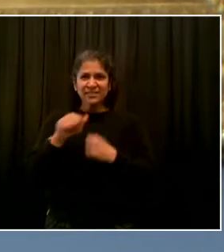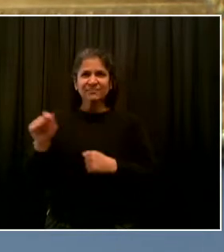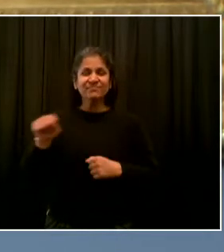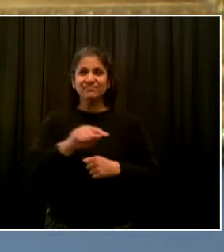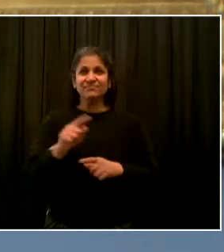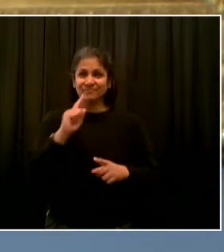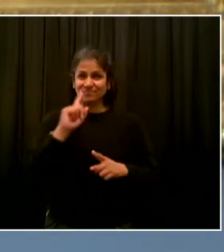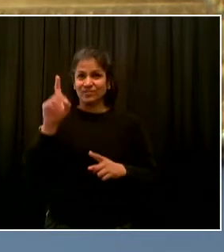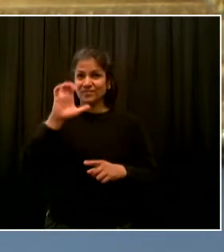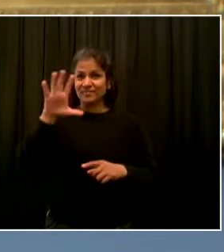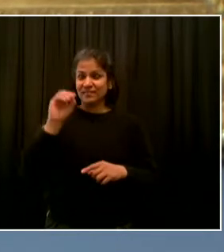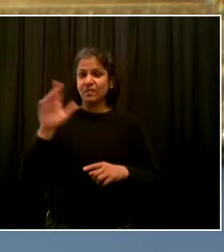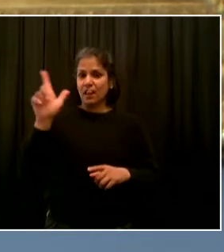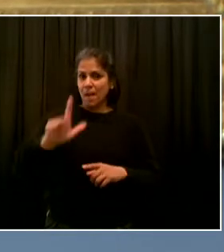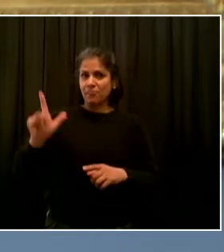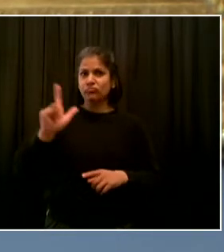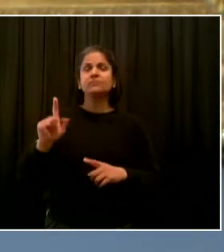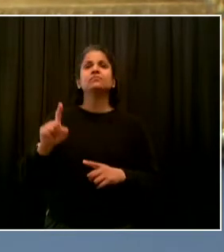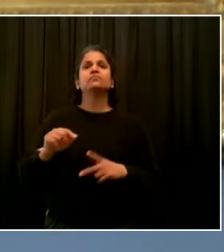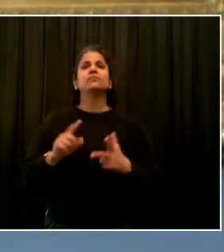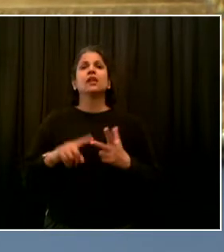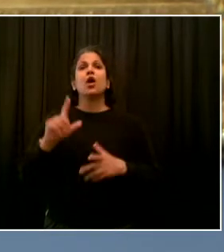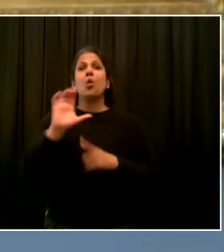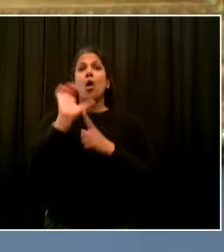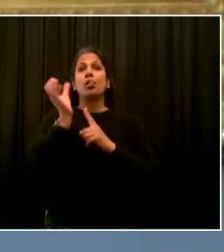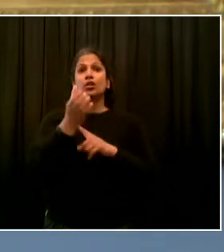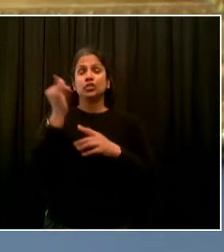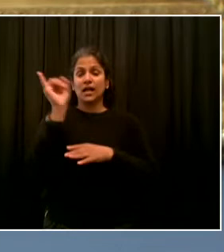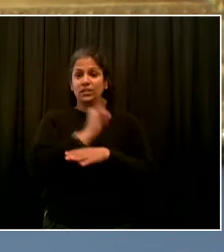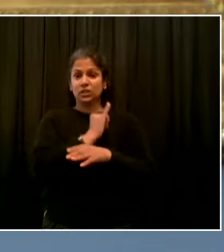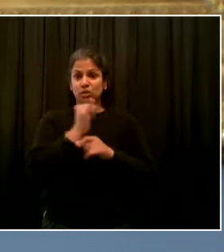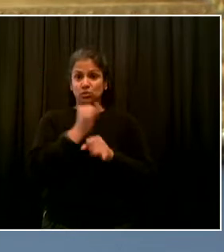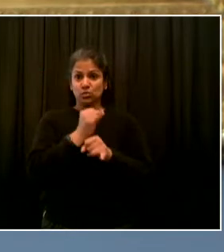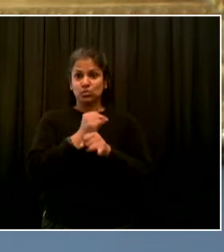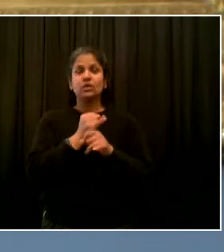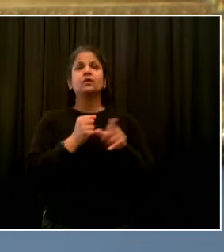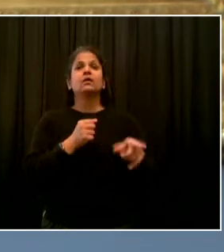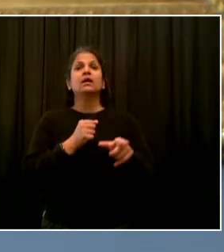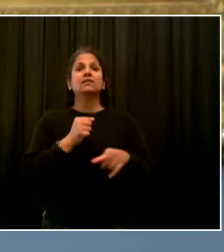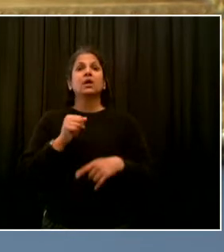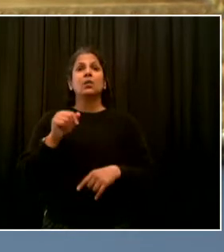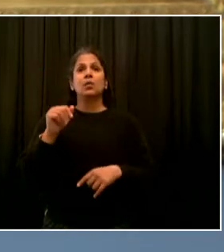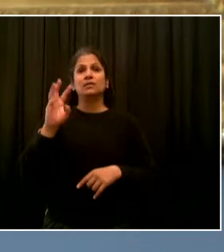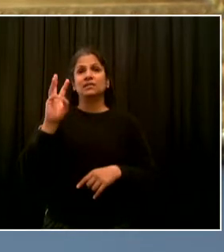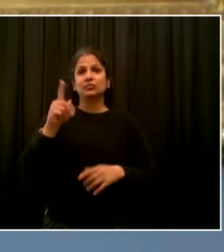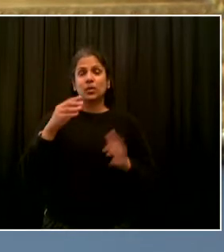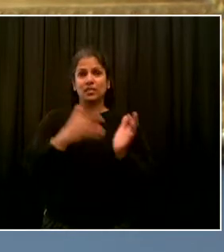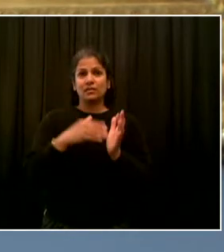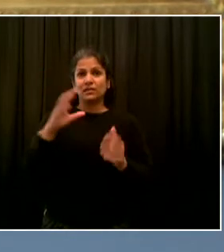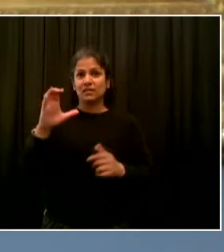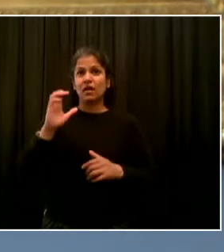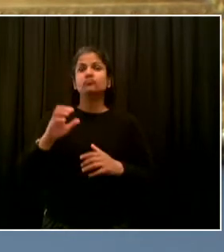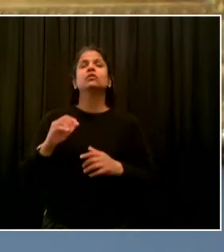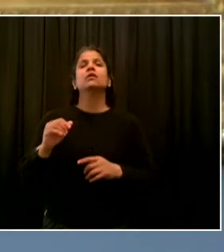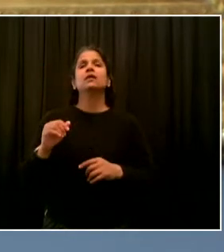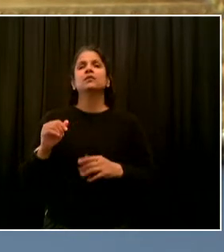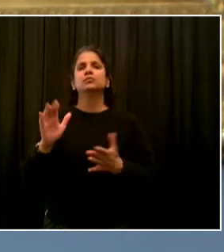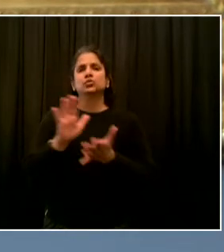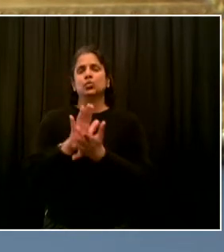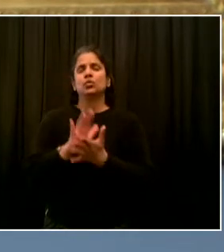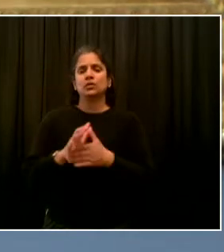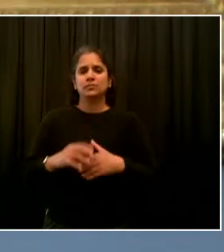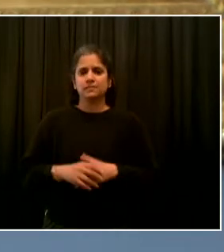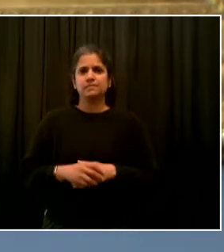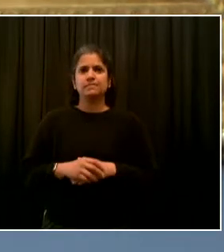libraries and cultural institutions, through our 1,600 DOE schools, through local elected offices, our Department of Homeless